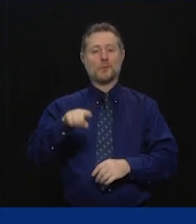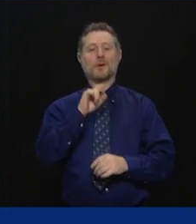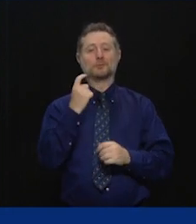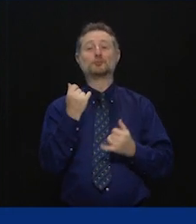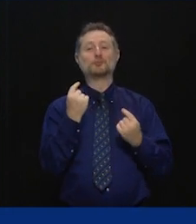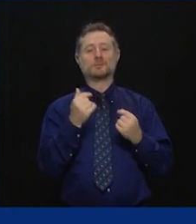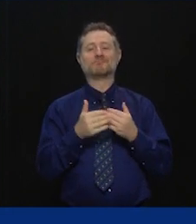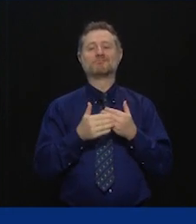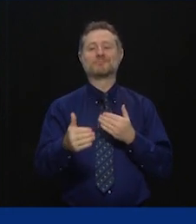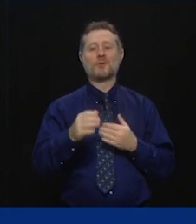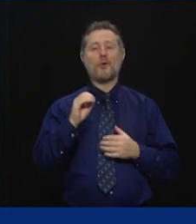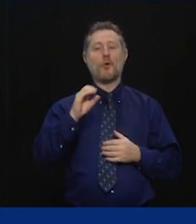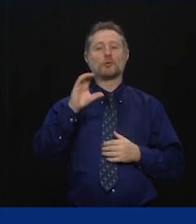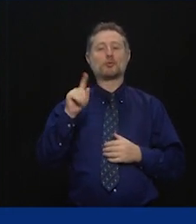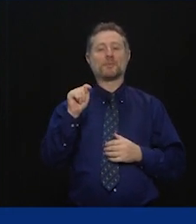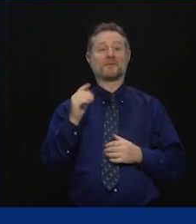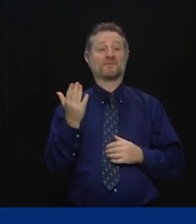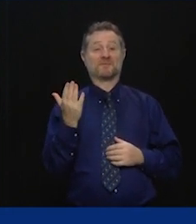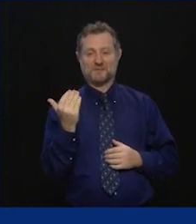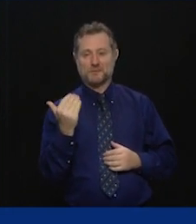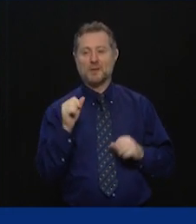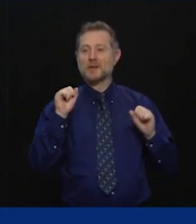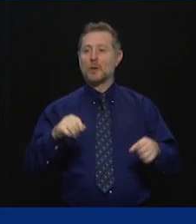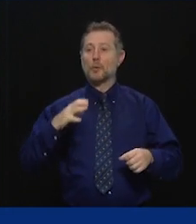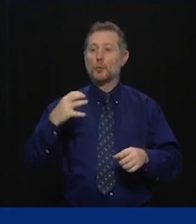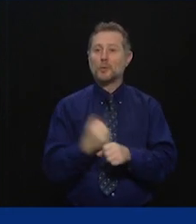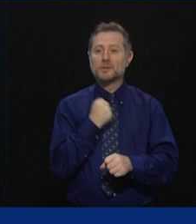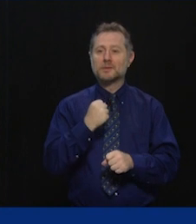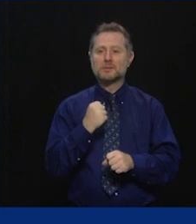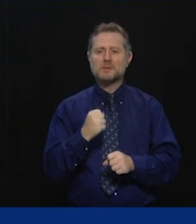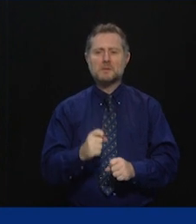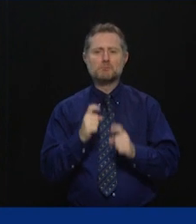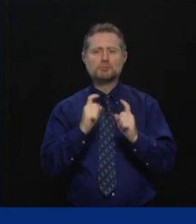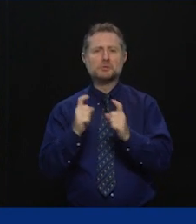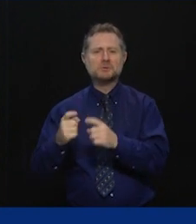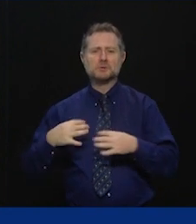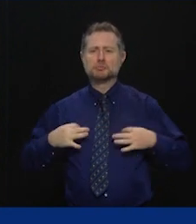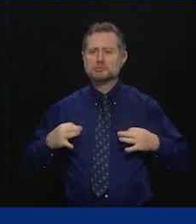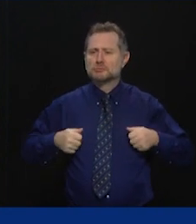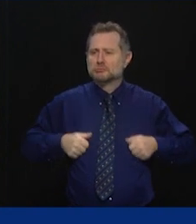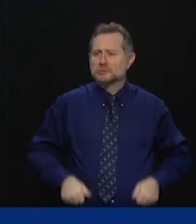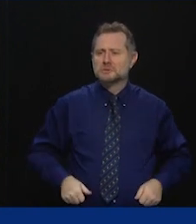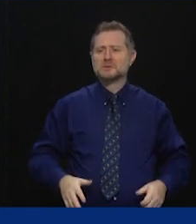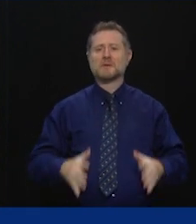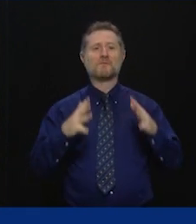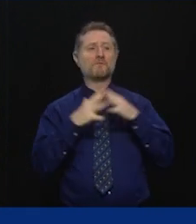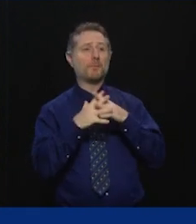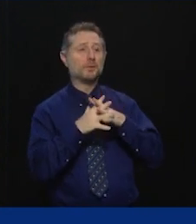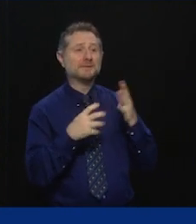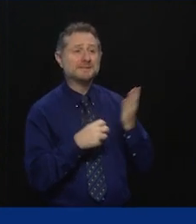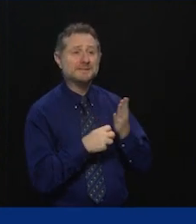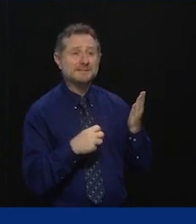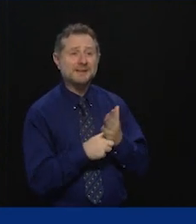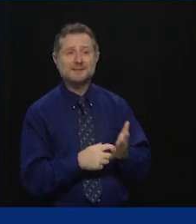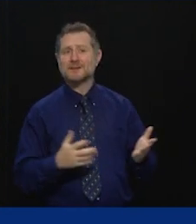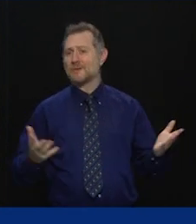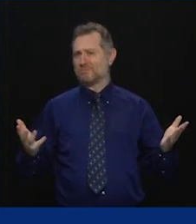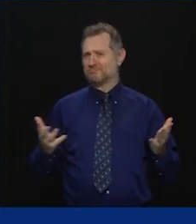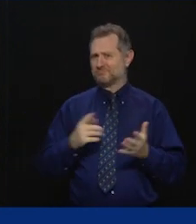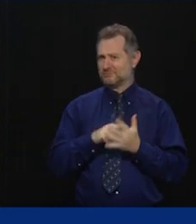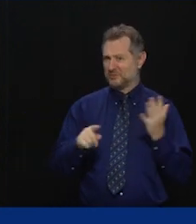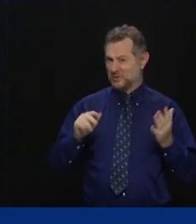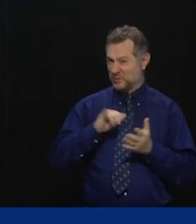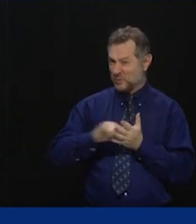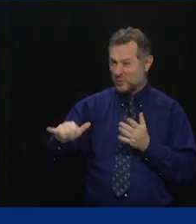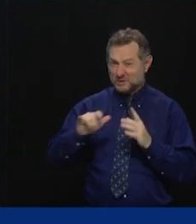October 15th, you can win merchandise, football tickets, and how does that sound from our New York teams? And we're going to have